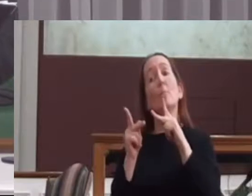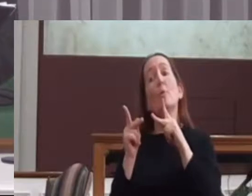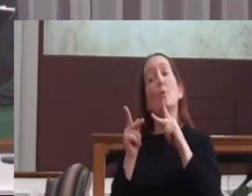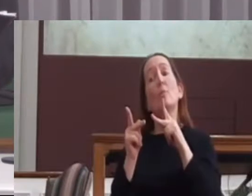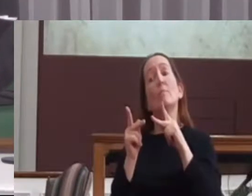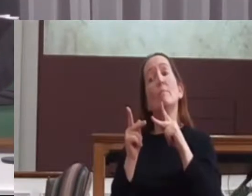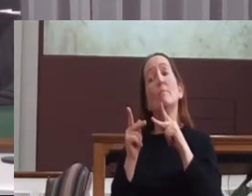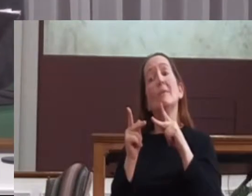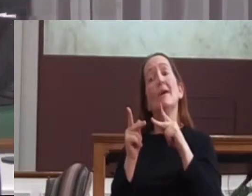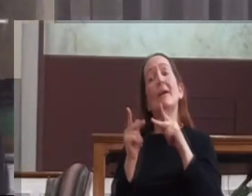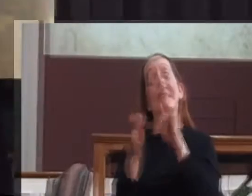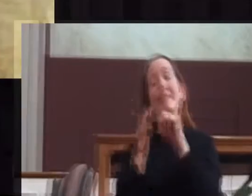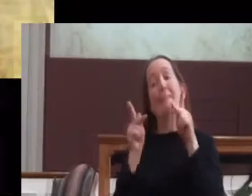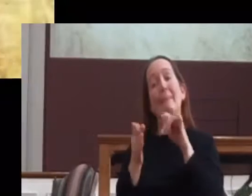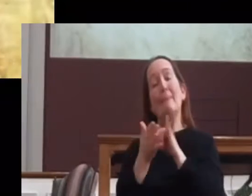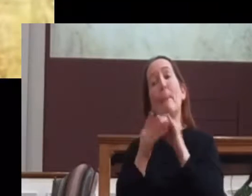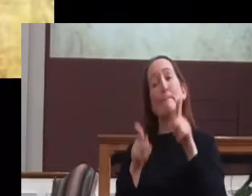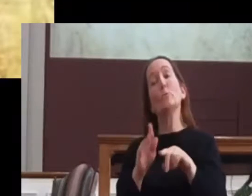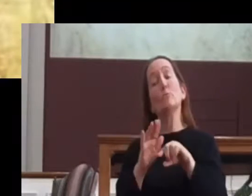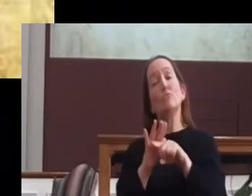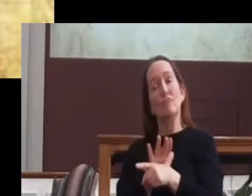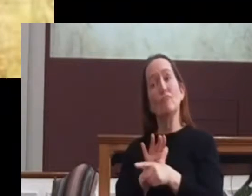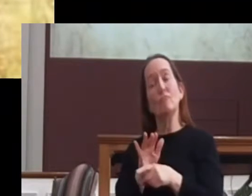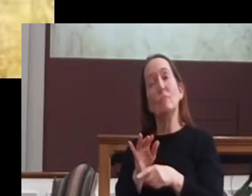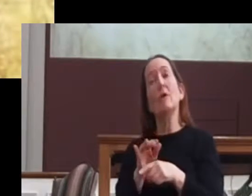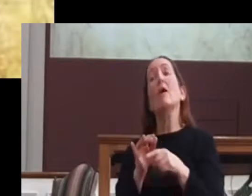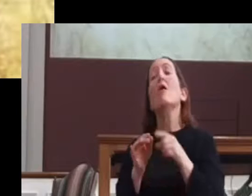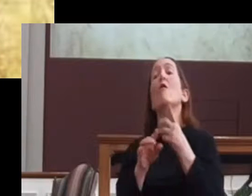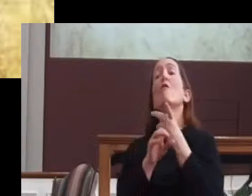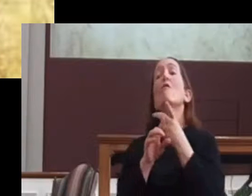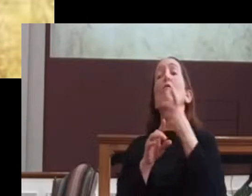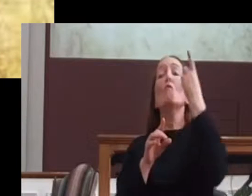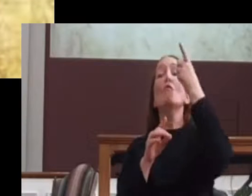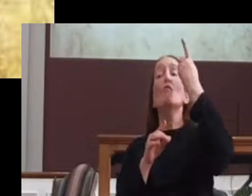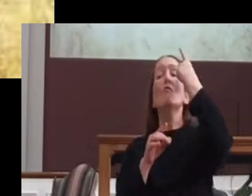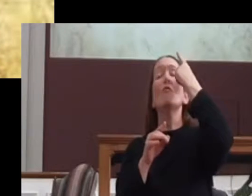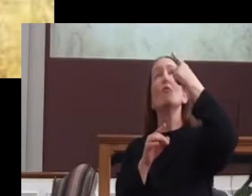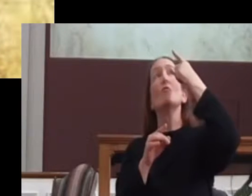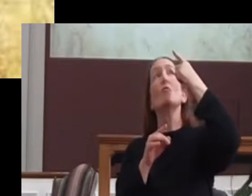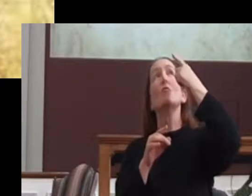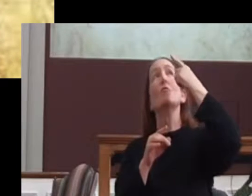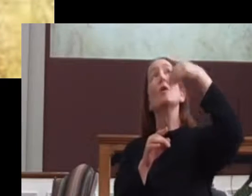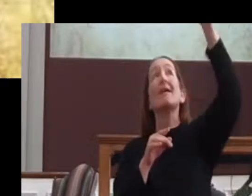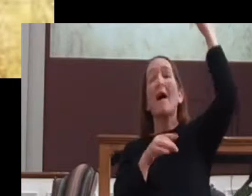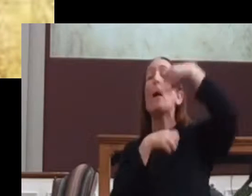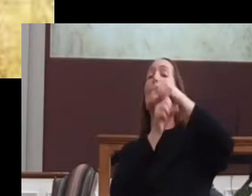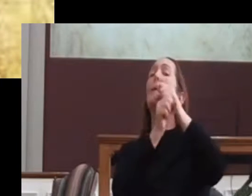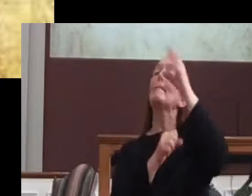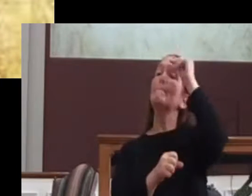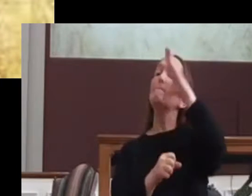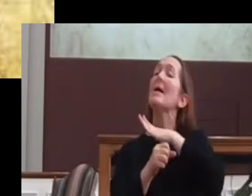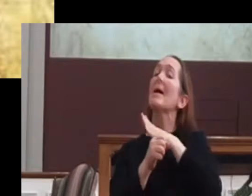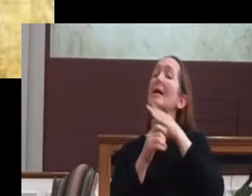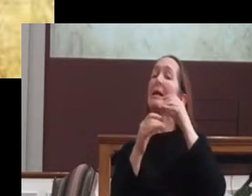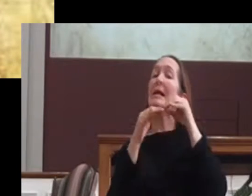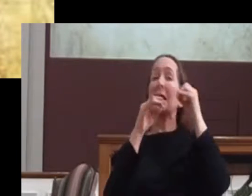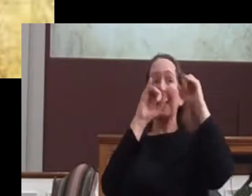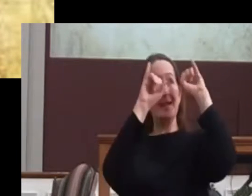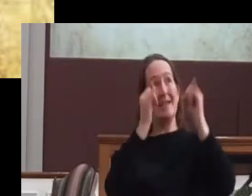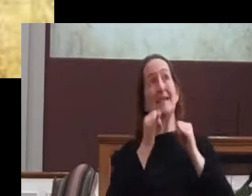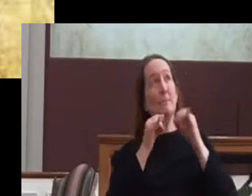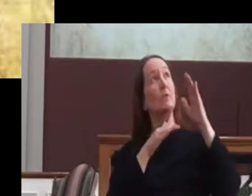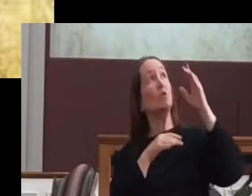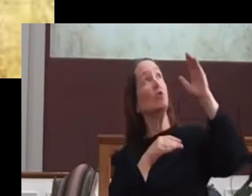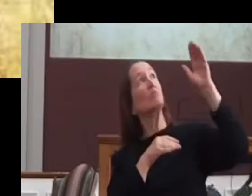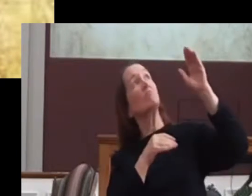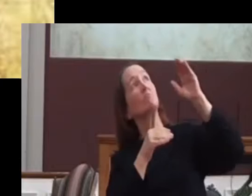by man his blood shall be shed. For in the image of God, He made him."